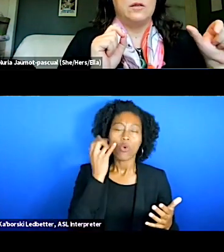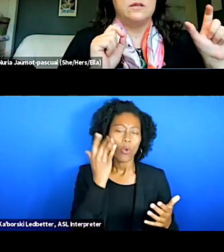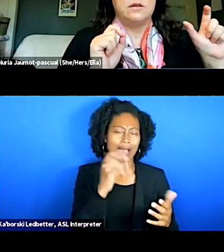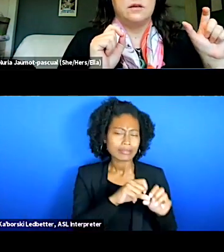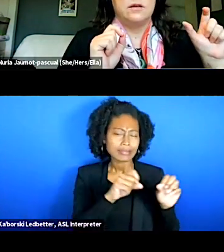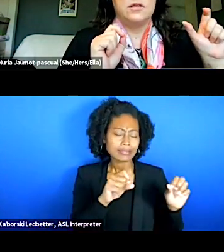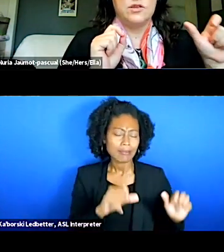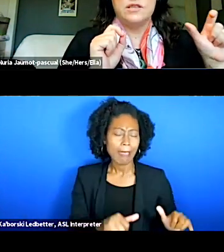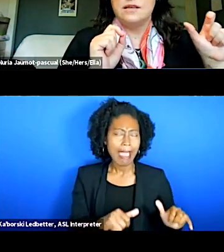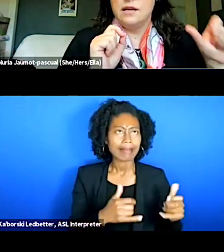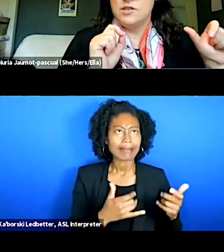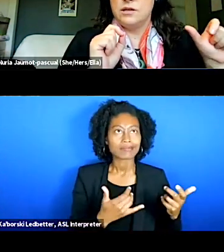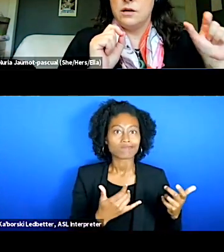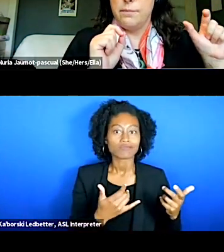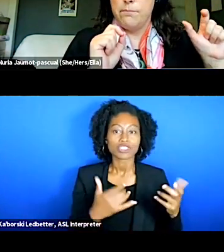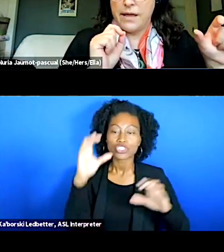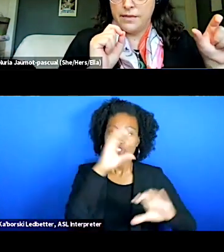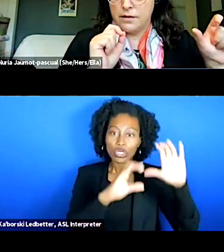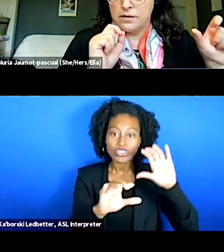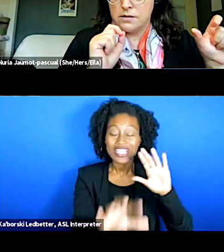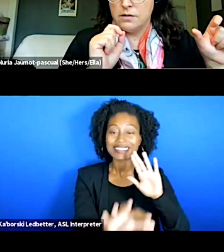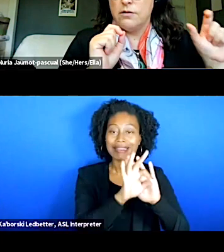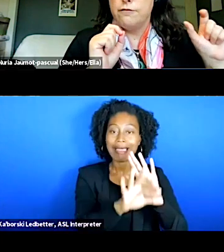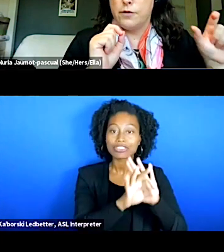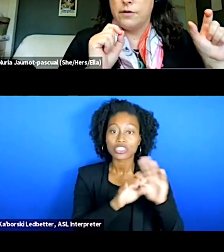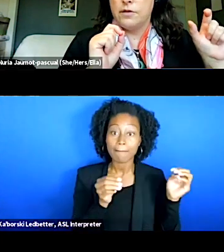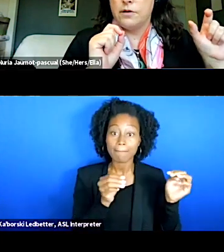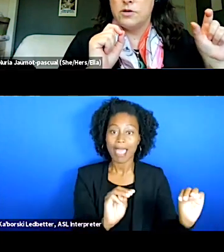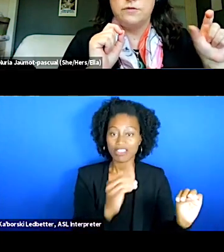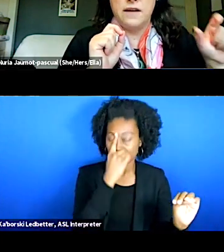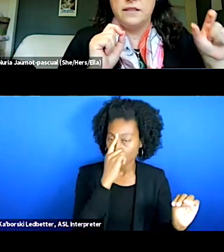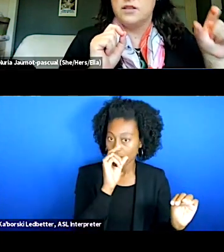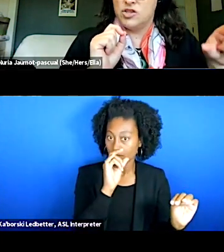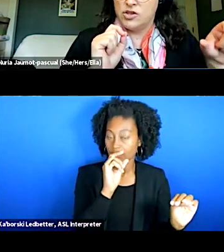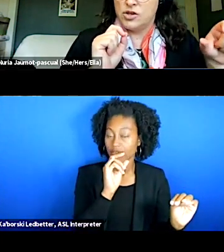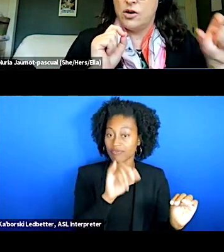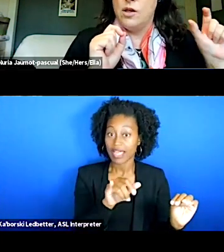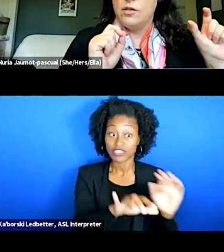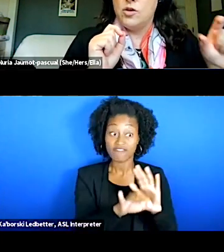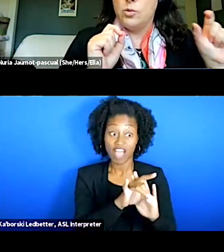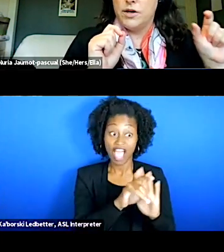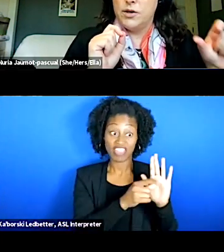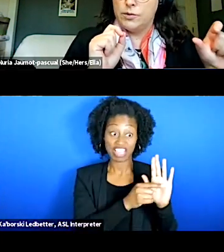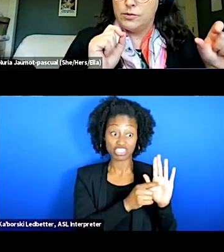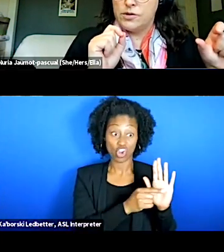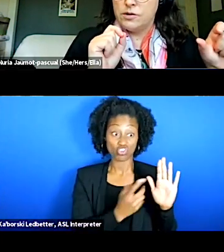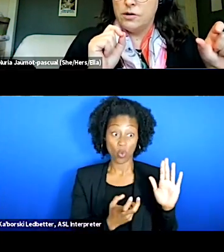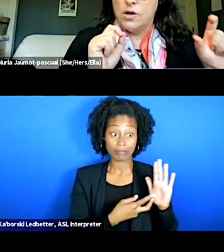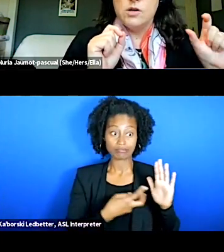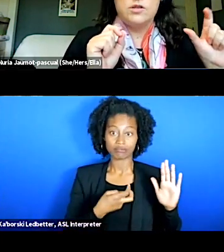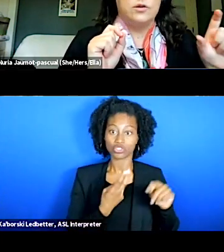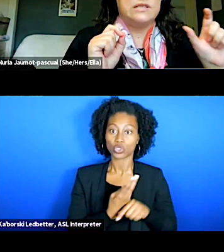are the search and selection methods to find the literature that you want to